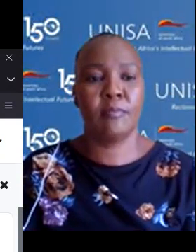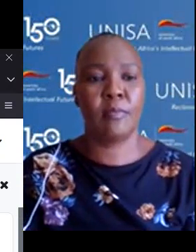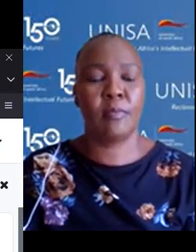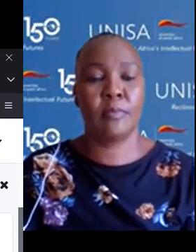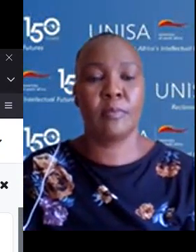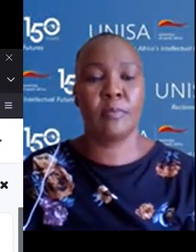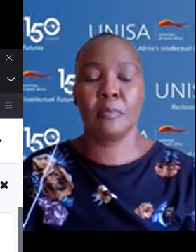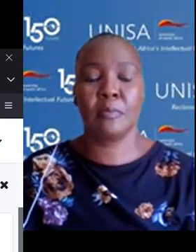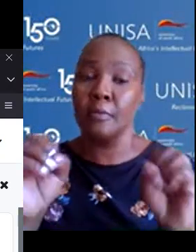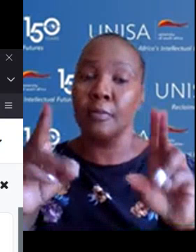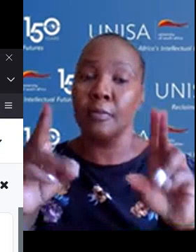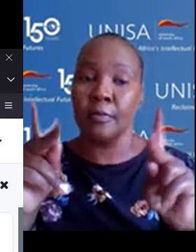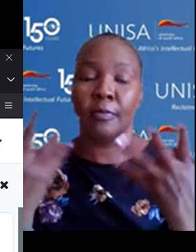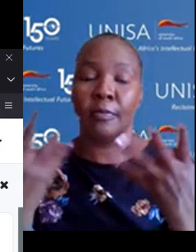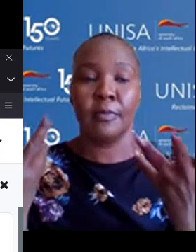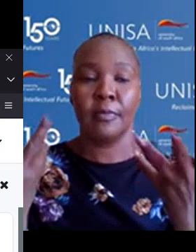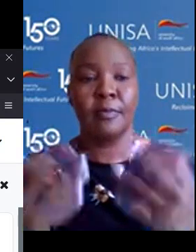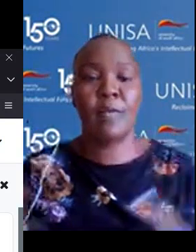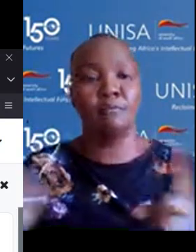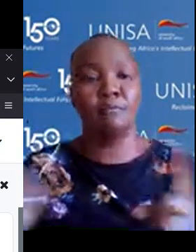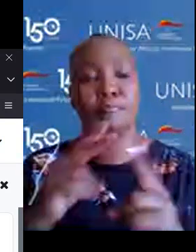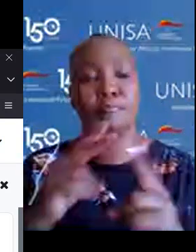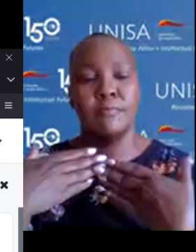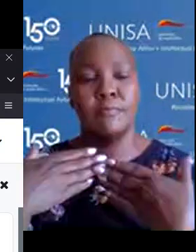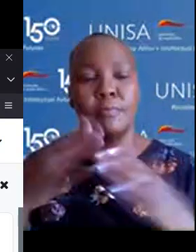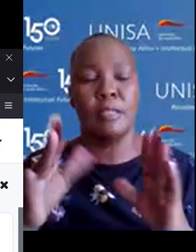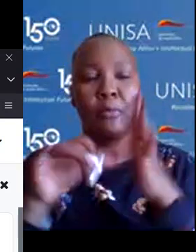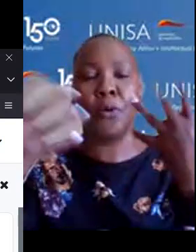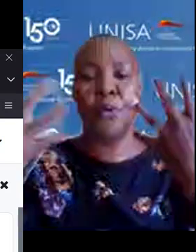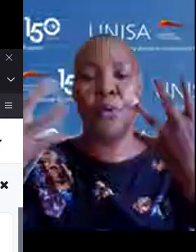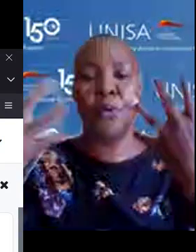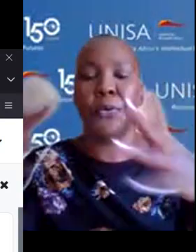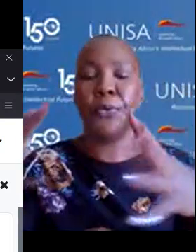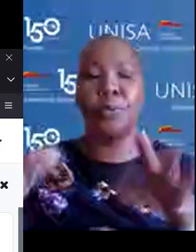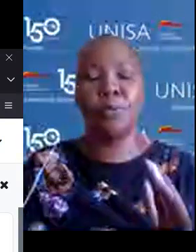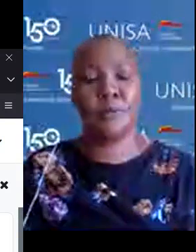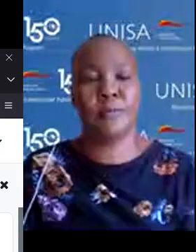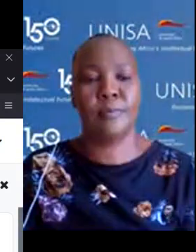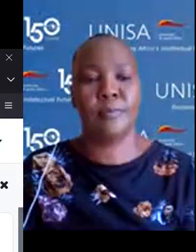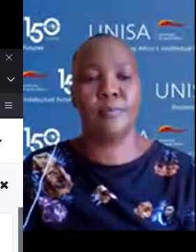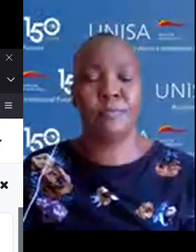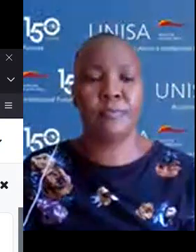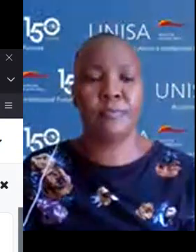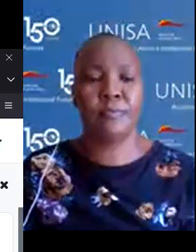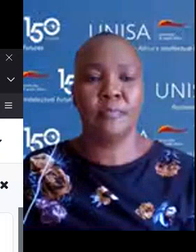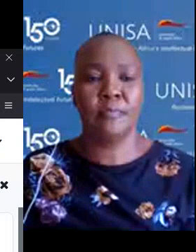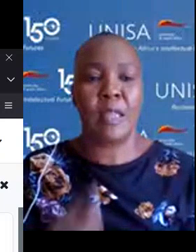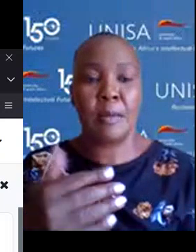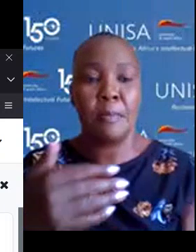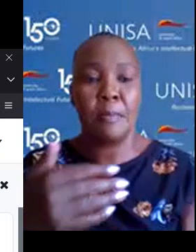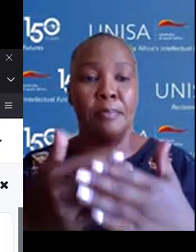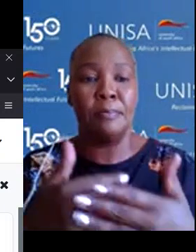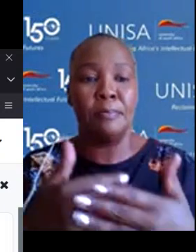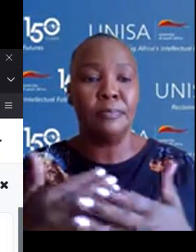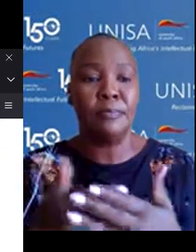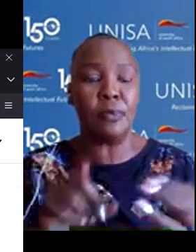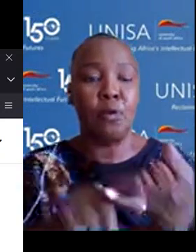Okay, so now just to get started, very important as well, is this pre-course assessment